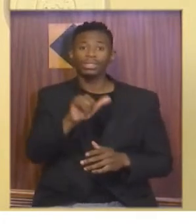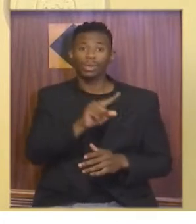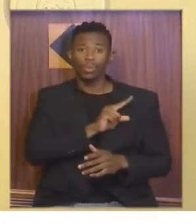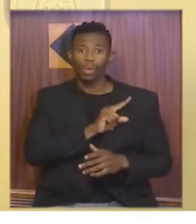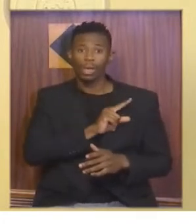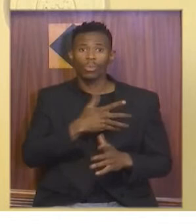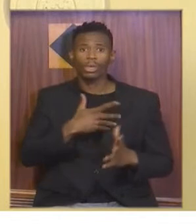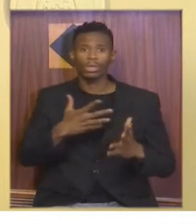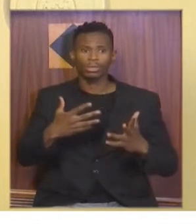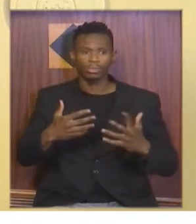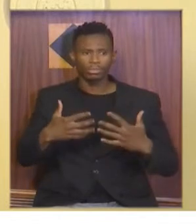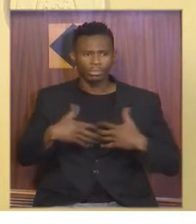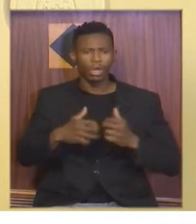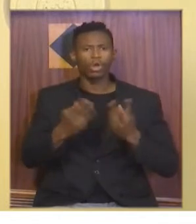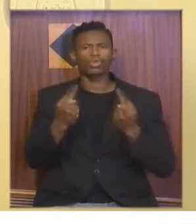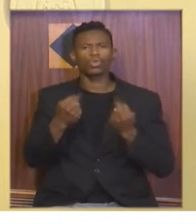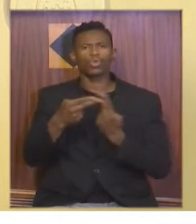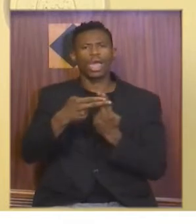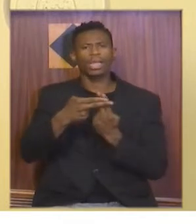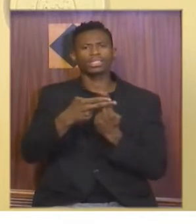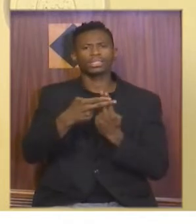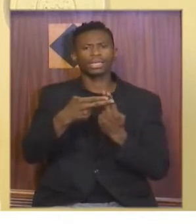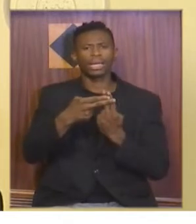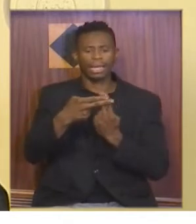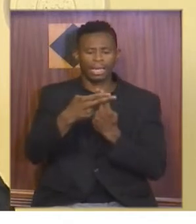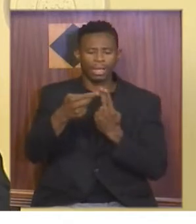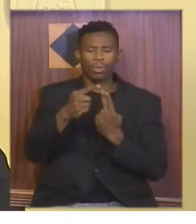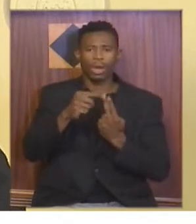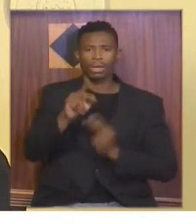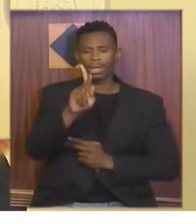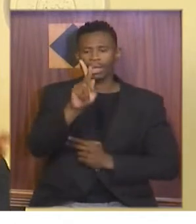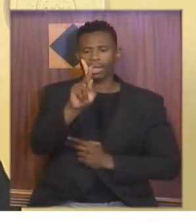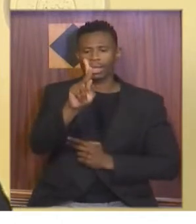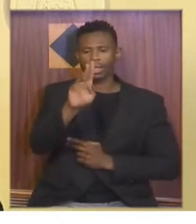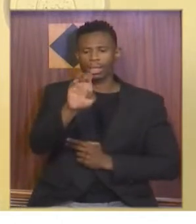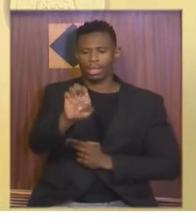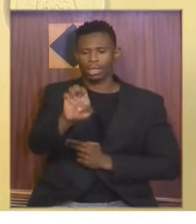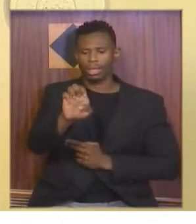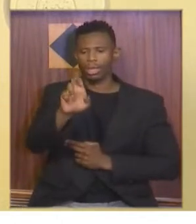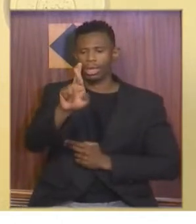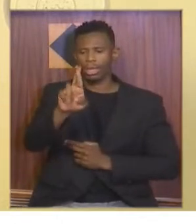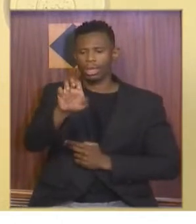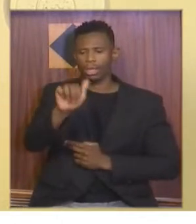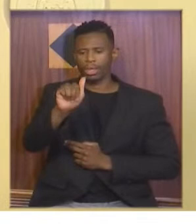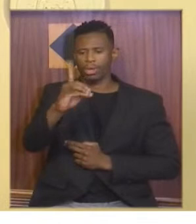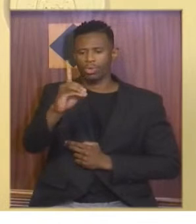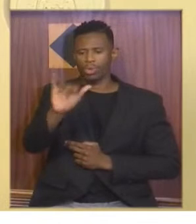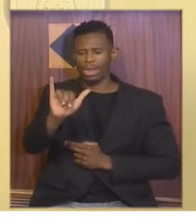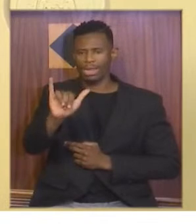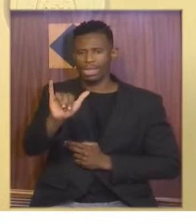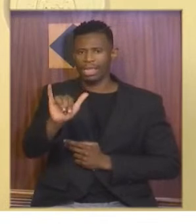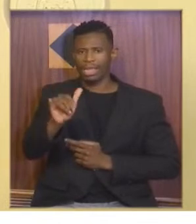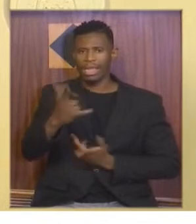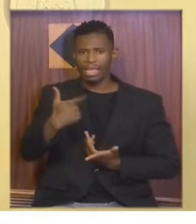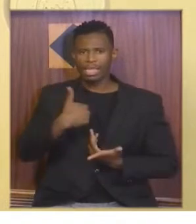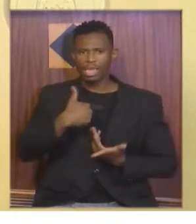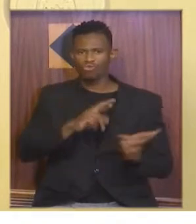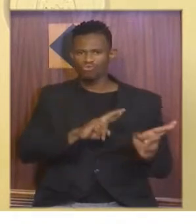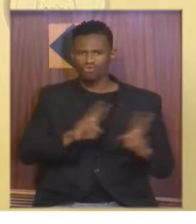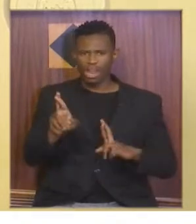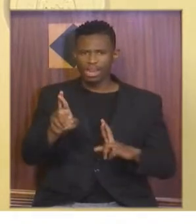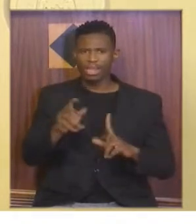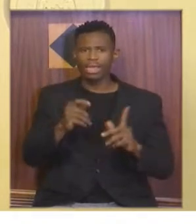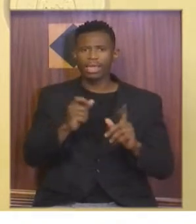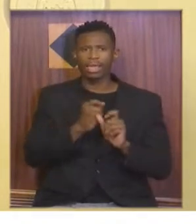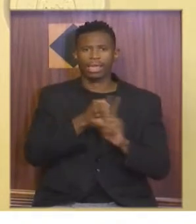#KiReedy campaign last month. I'm sure that a number of you have already seen this campaign.